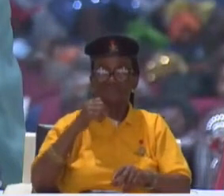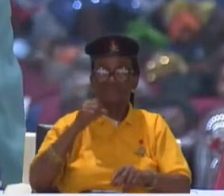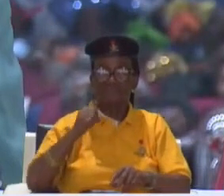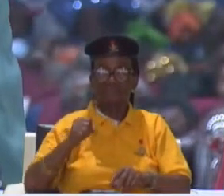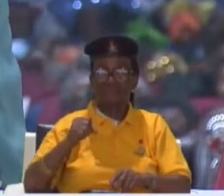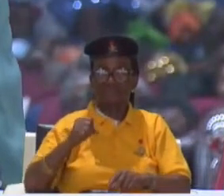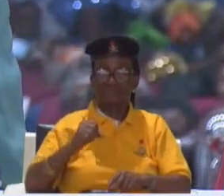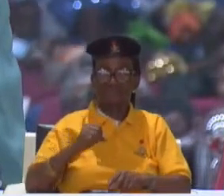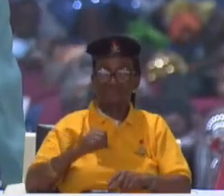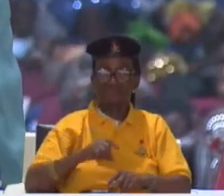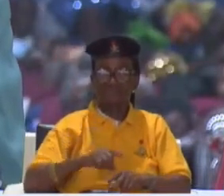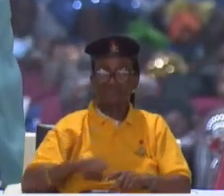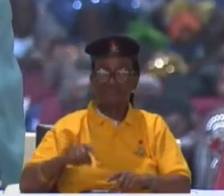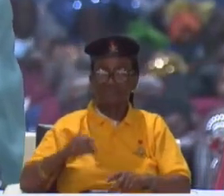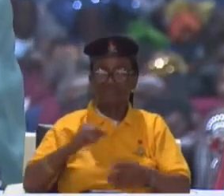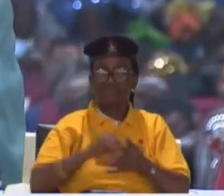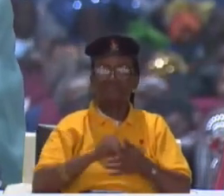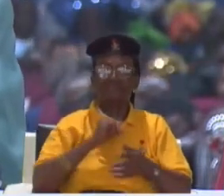done. In